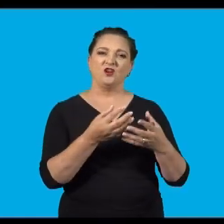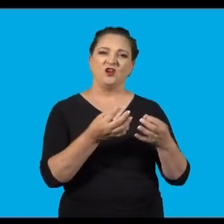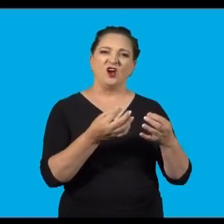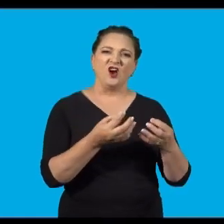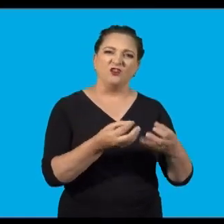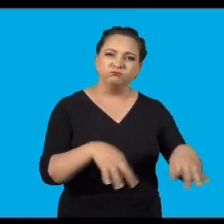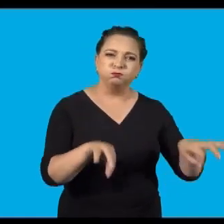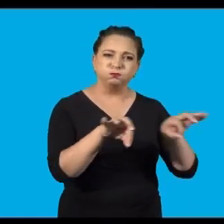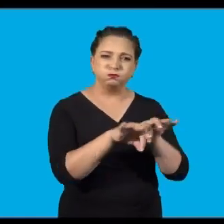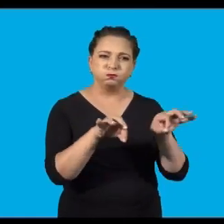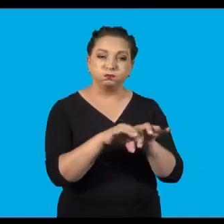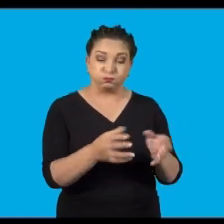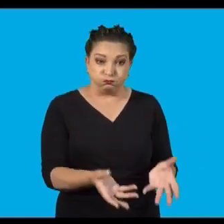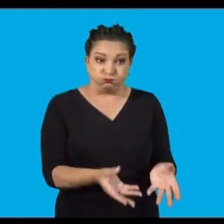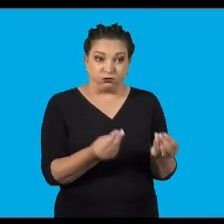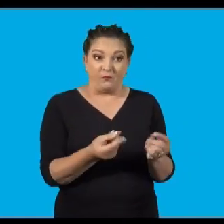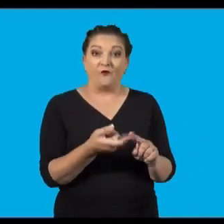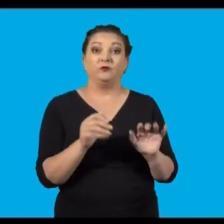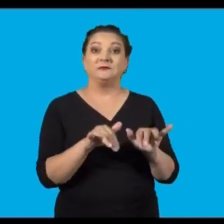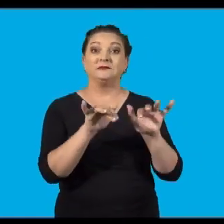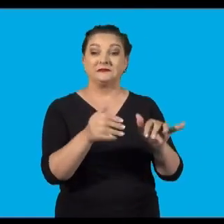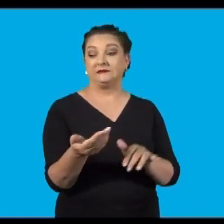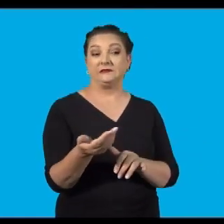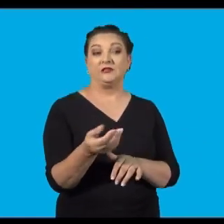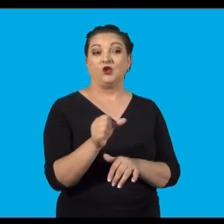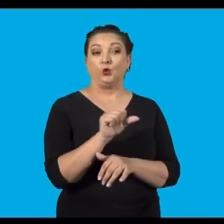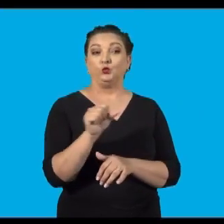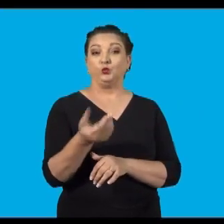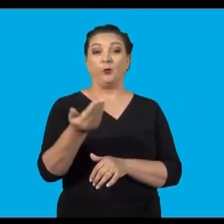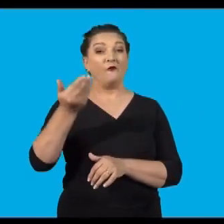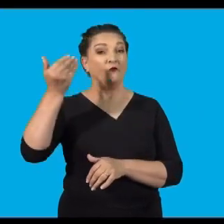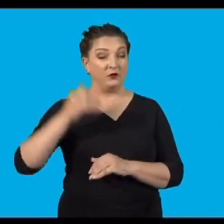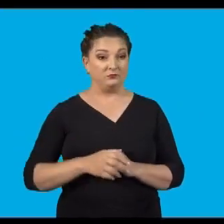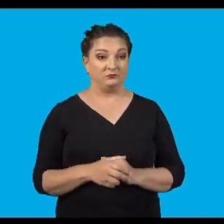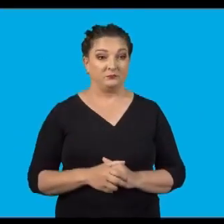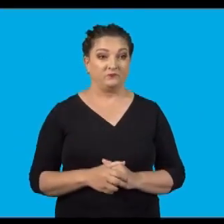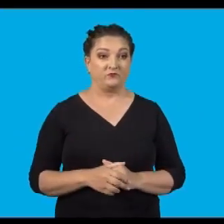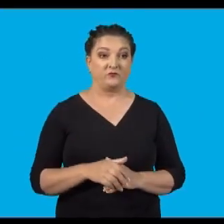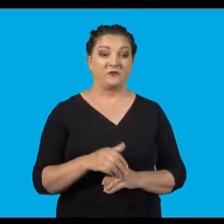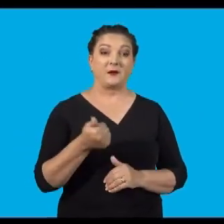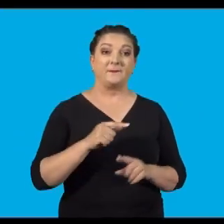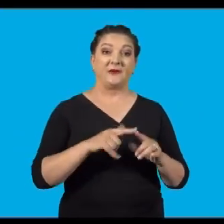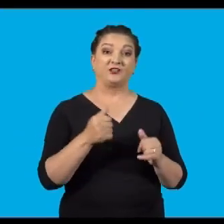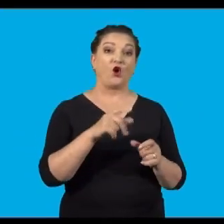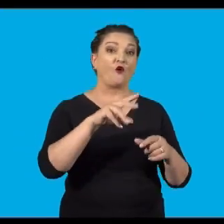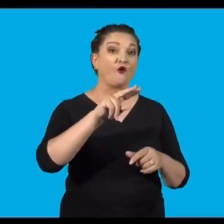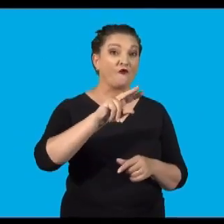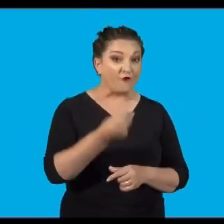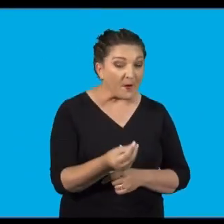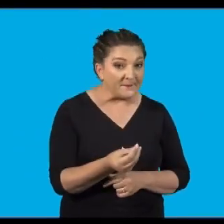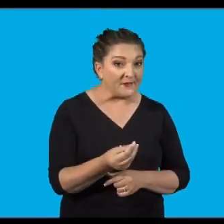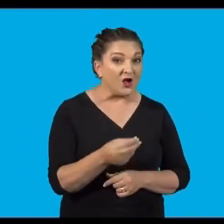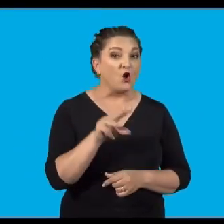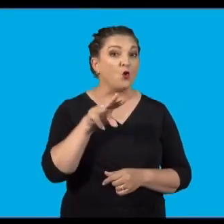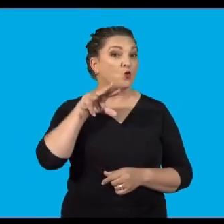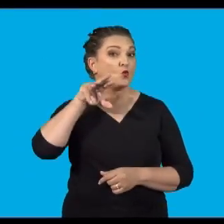been recovered from the sea a few weeks before. Now take note, learners, all right? My verb is was